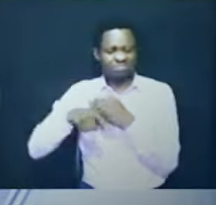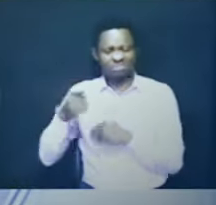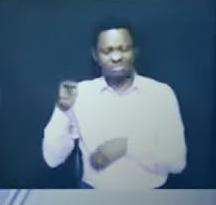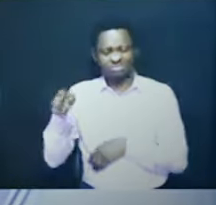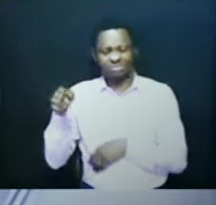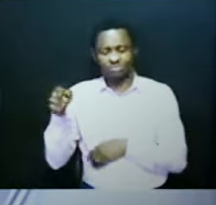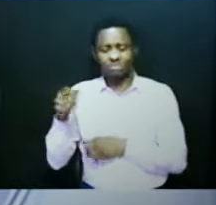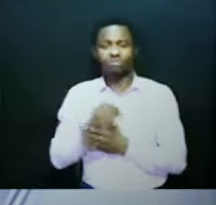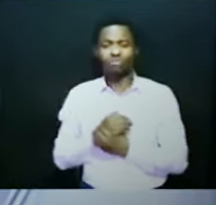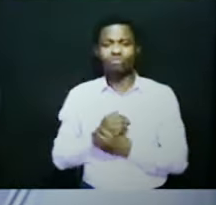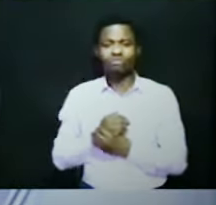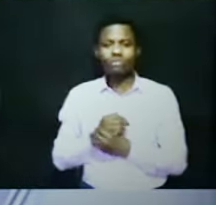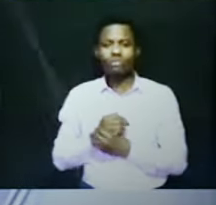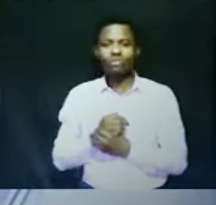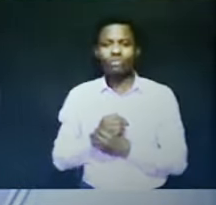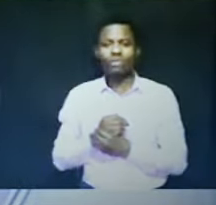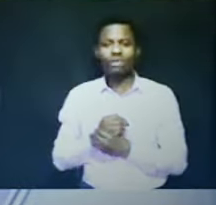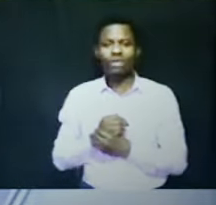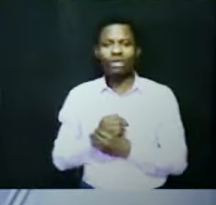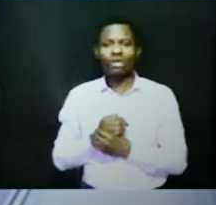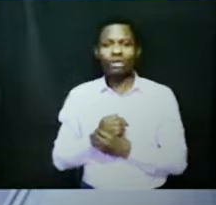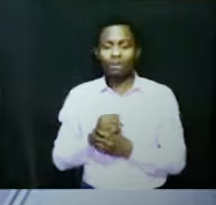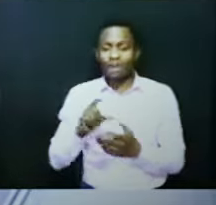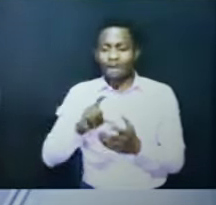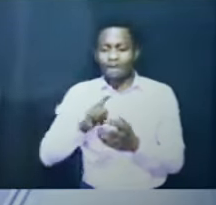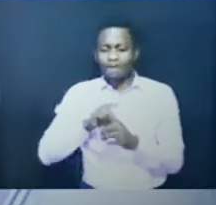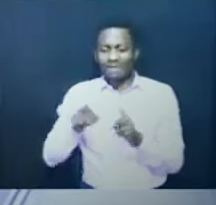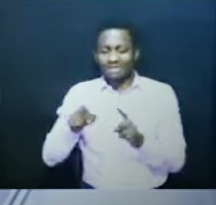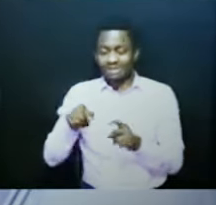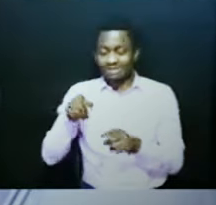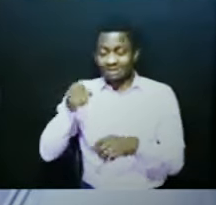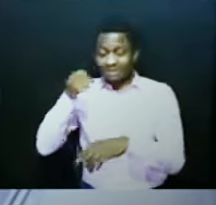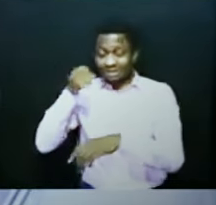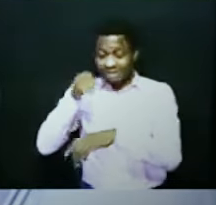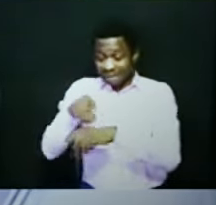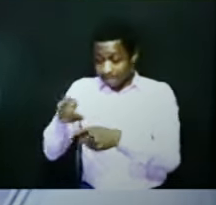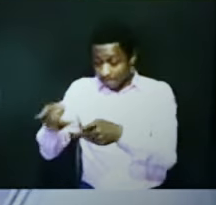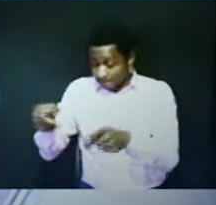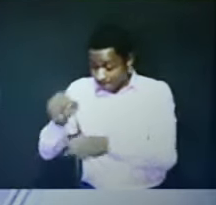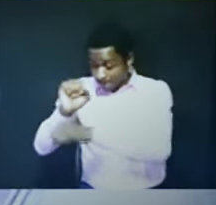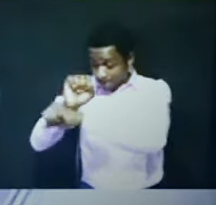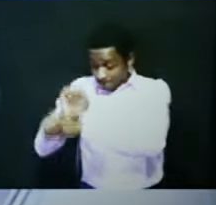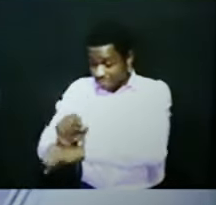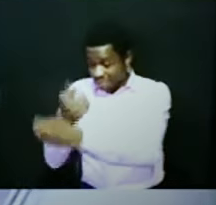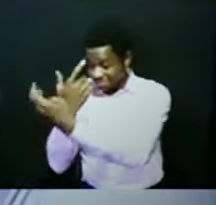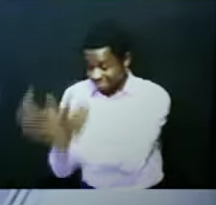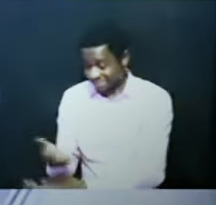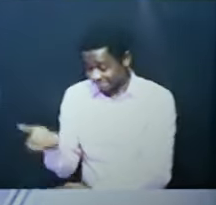but from prison he rises to encourage the church in Philippi.